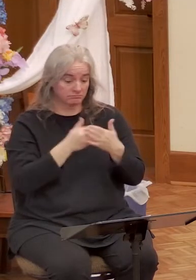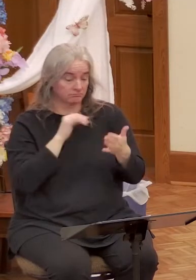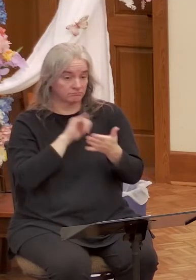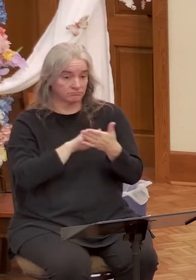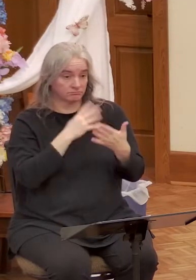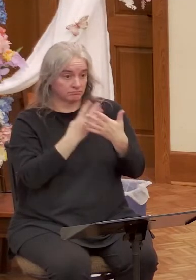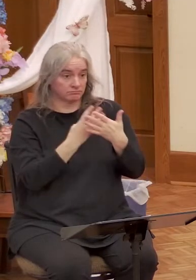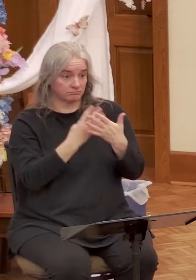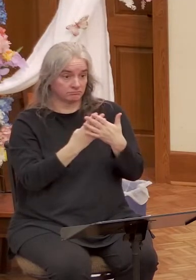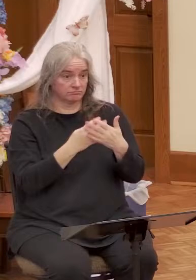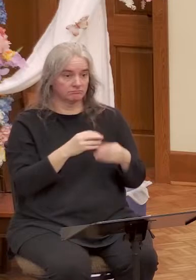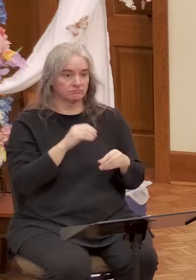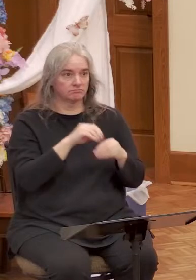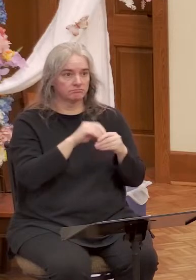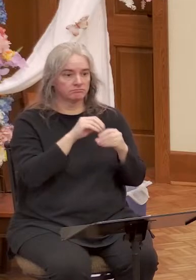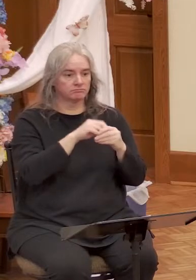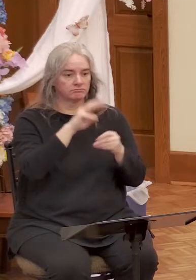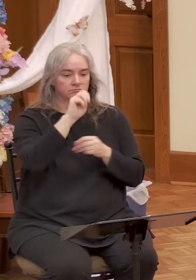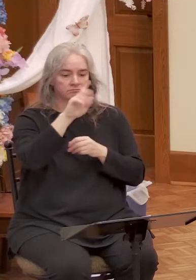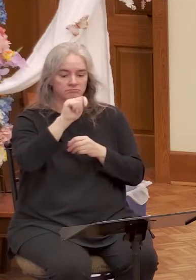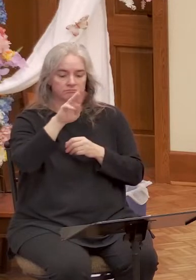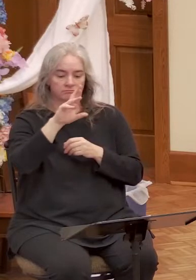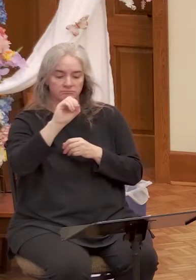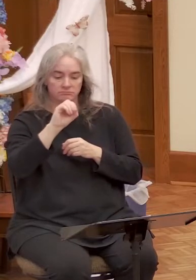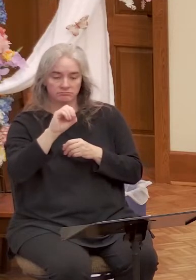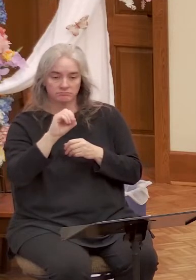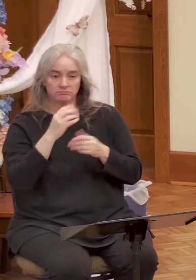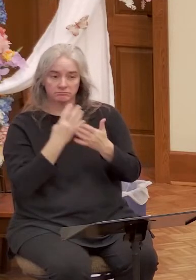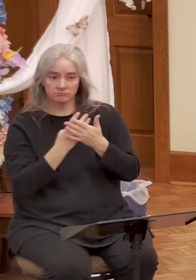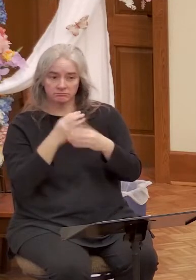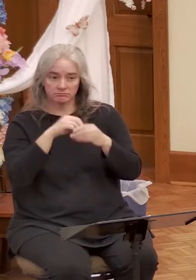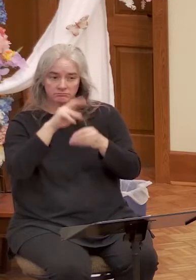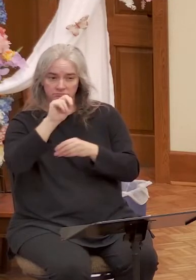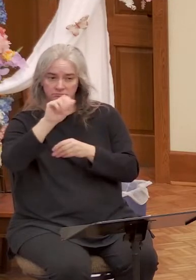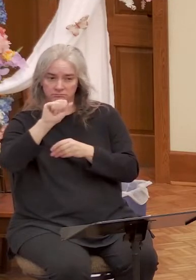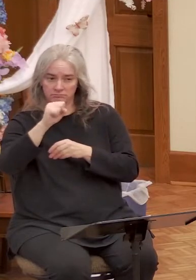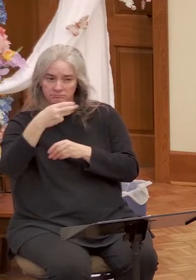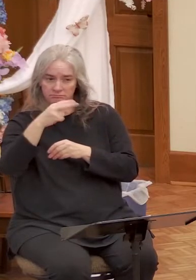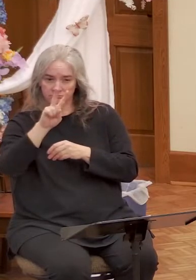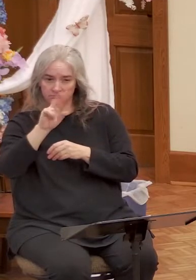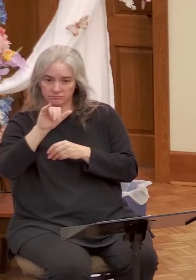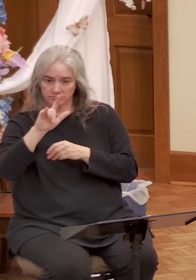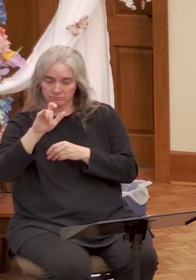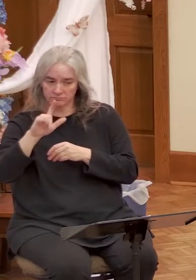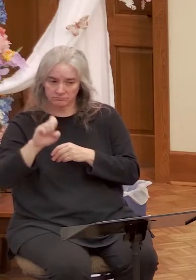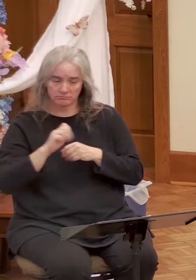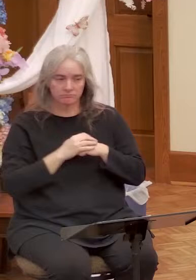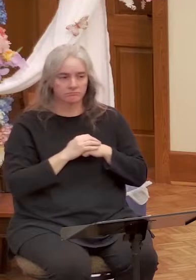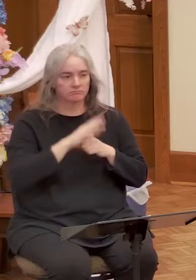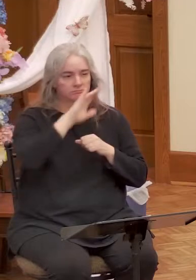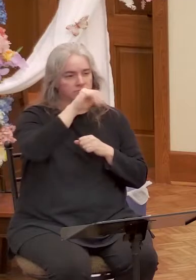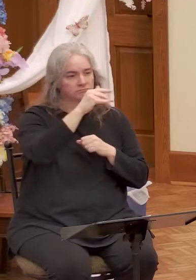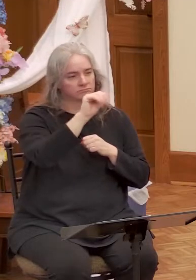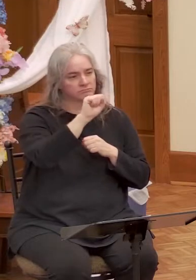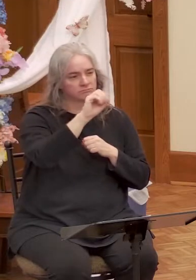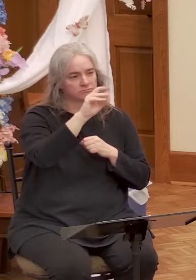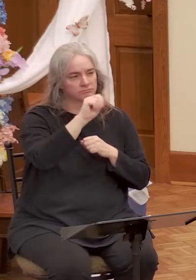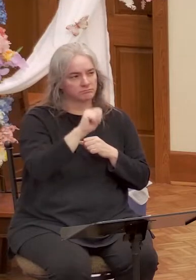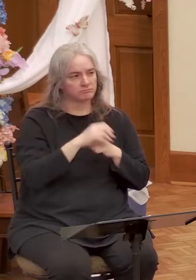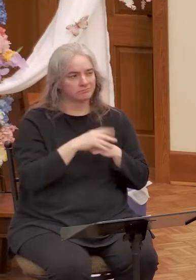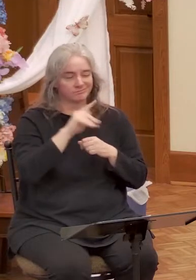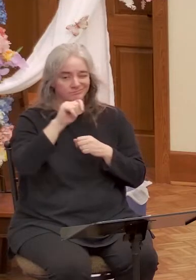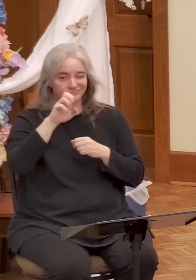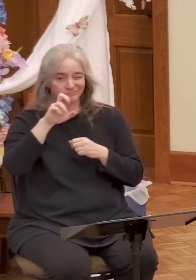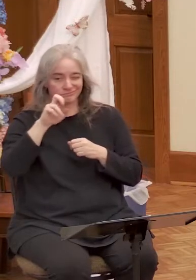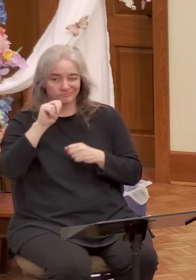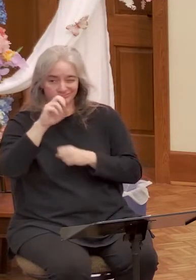in the Metro Davidson County Detention Facility in Nashville, Tennessee. Jason spent his teenage years deep in